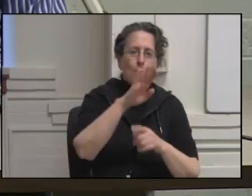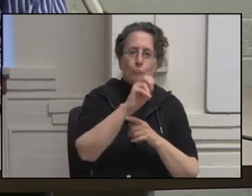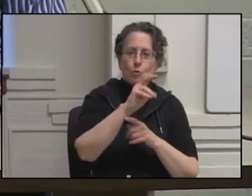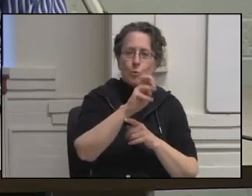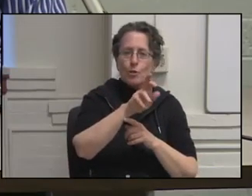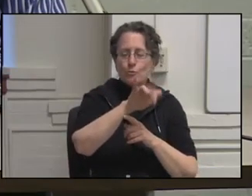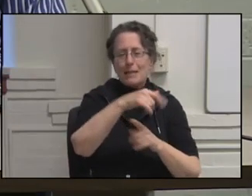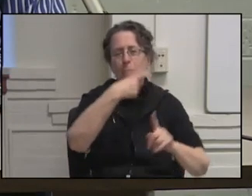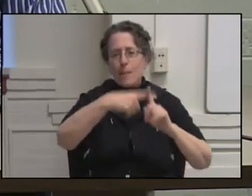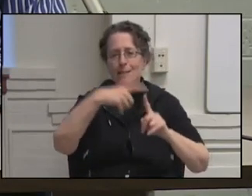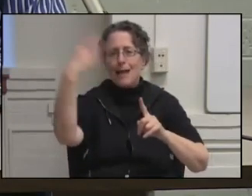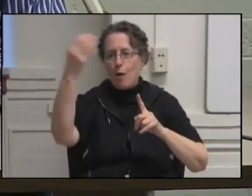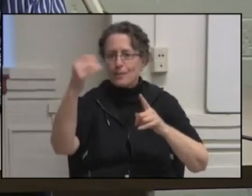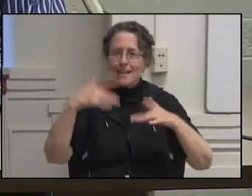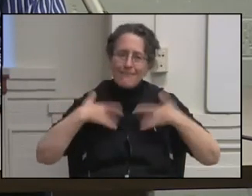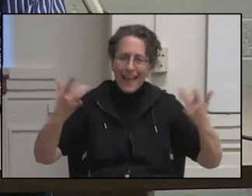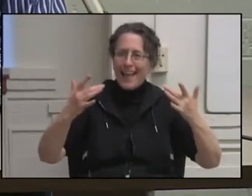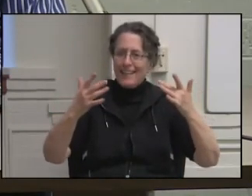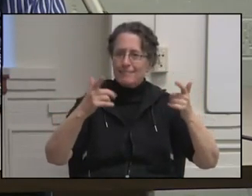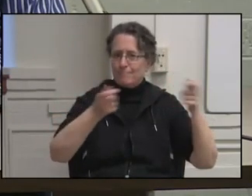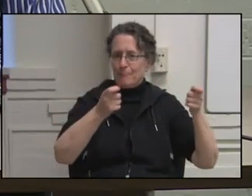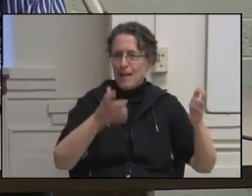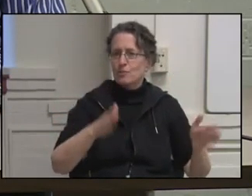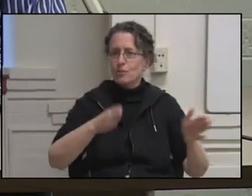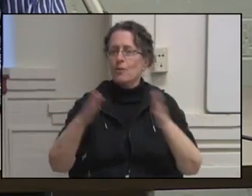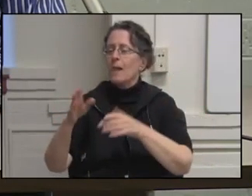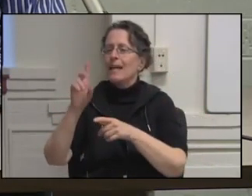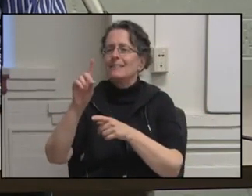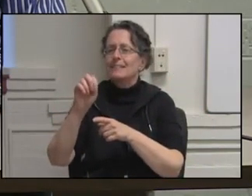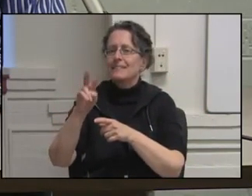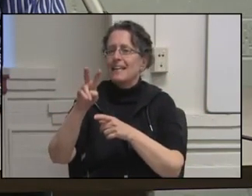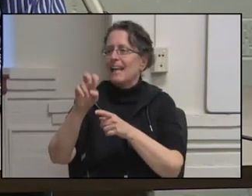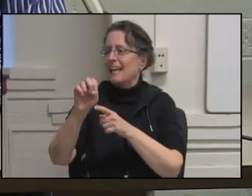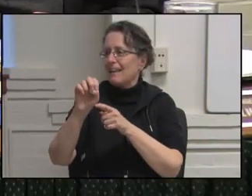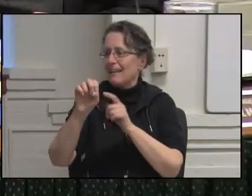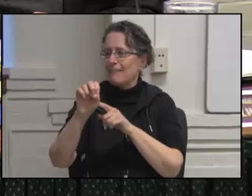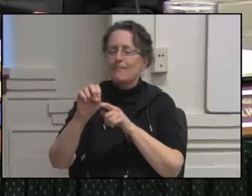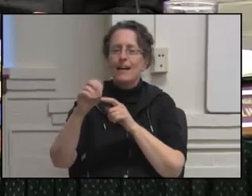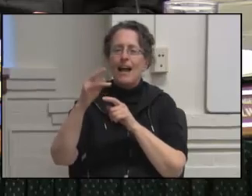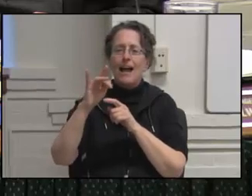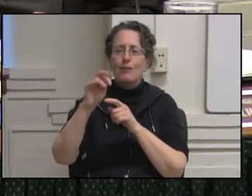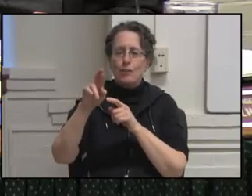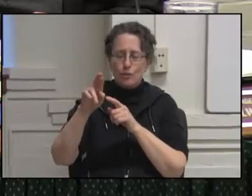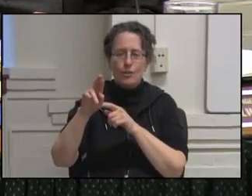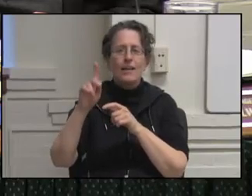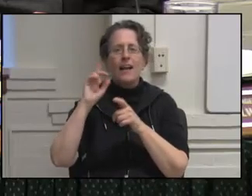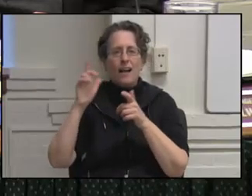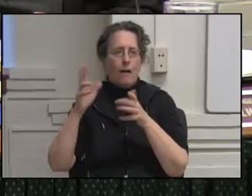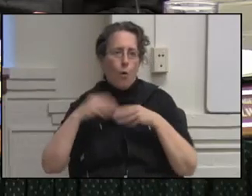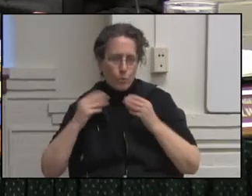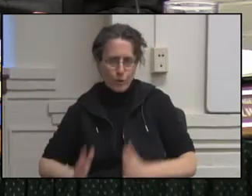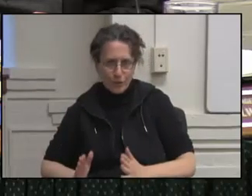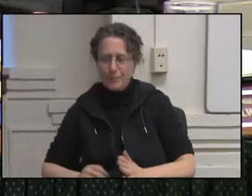David Heiler, co-owner of Whetstone Station Restaurant and Brewery. Great. Okay. Go ahead.